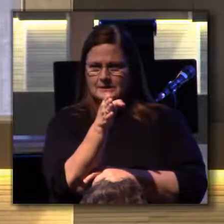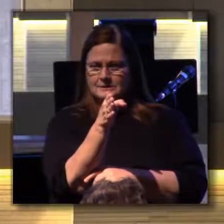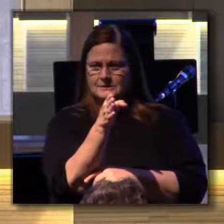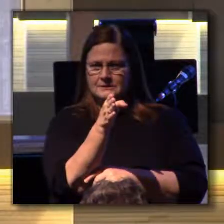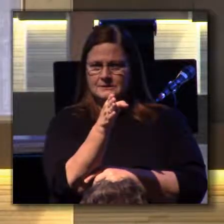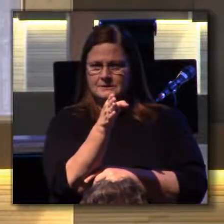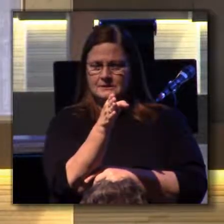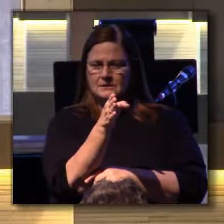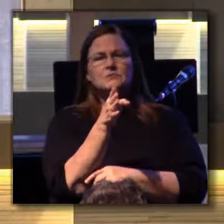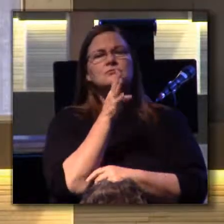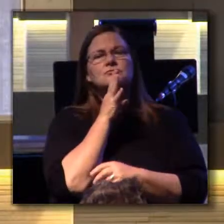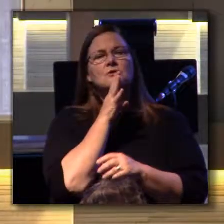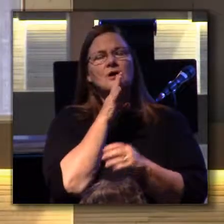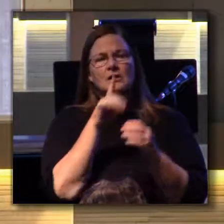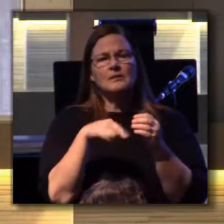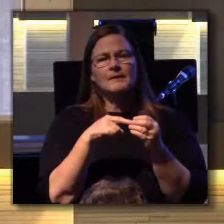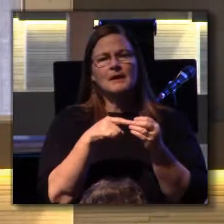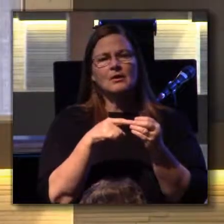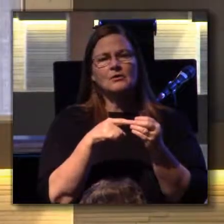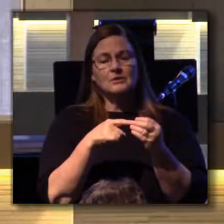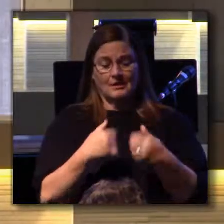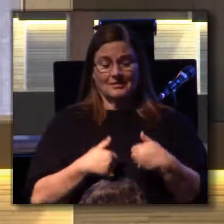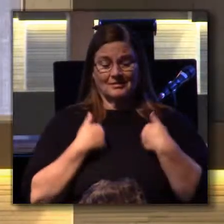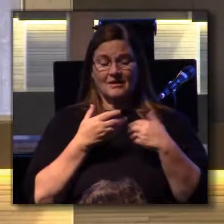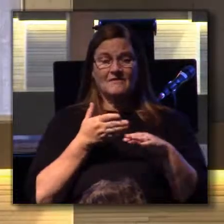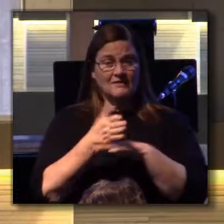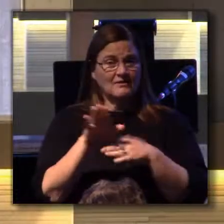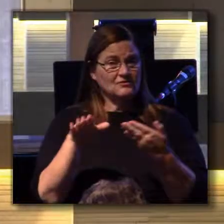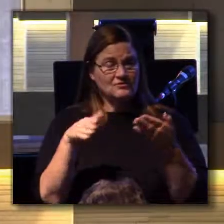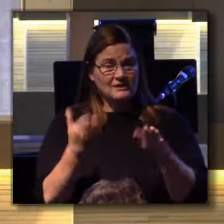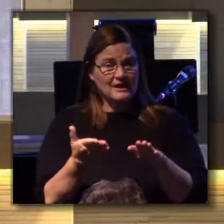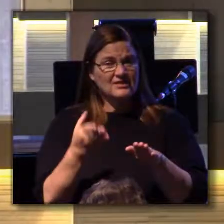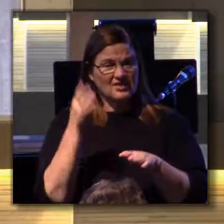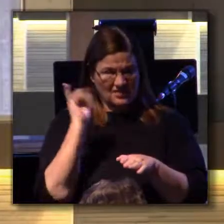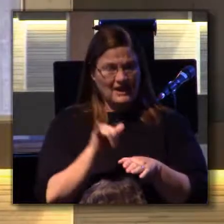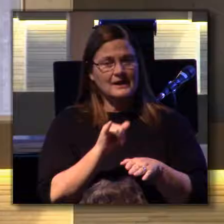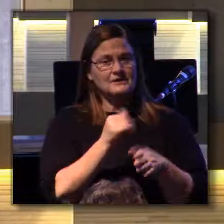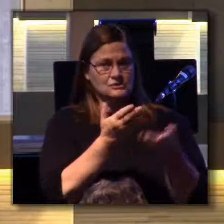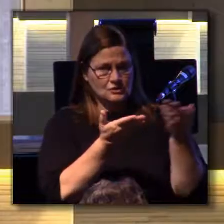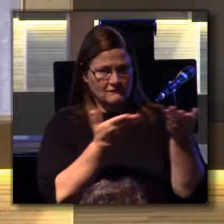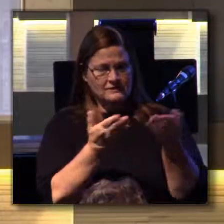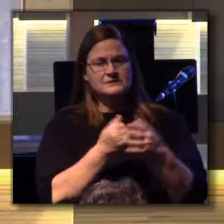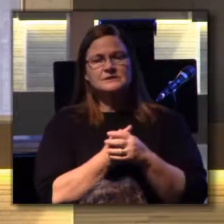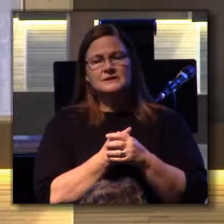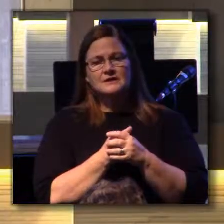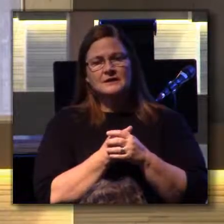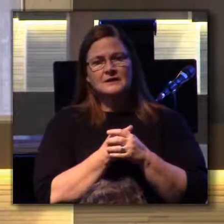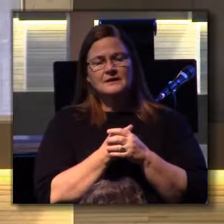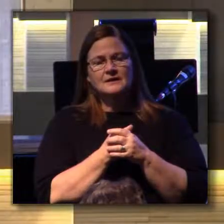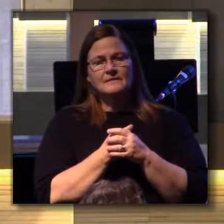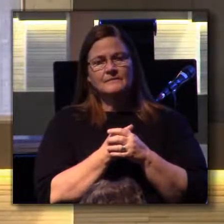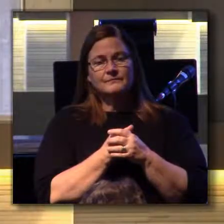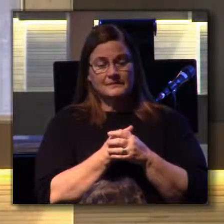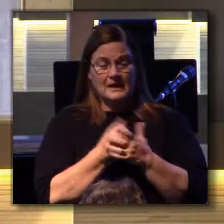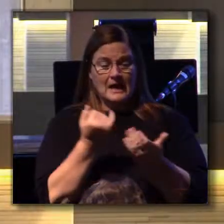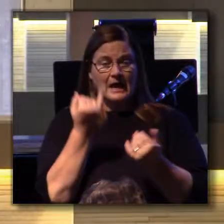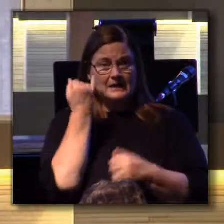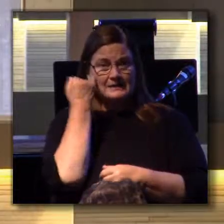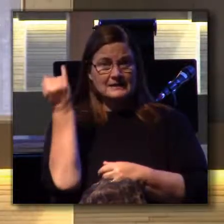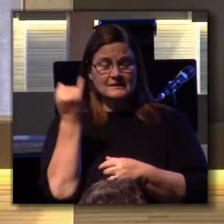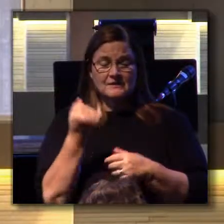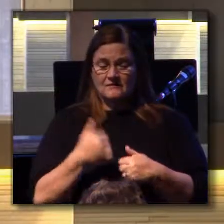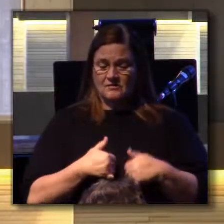no direct talk about life after death in that service. The idea of living on eternally following